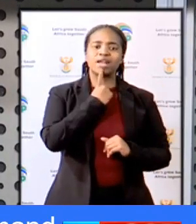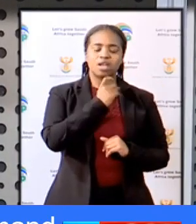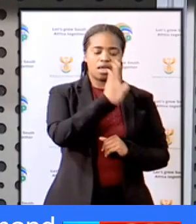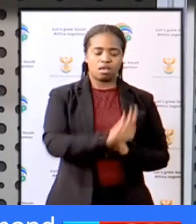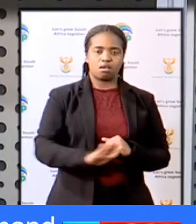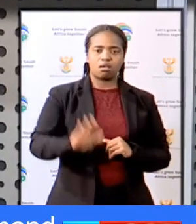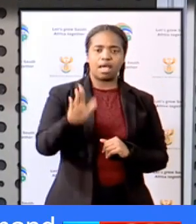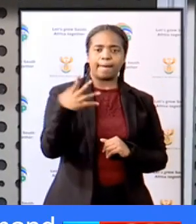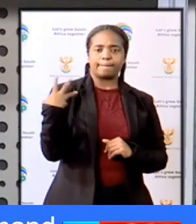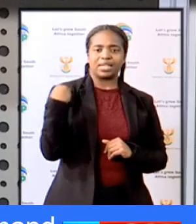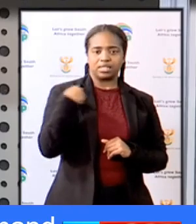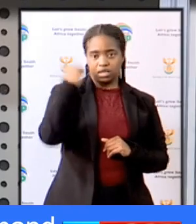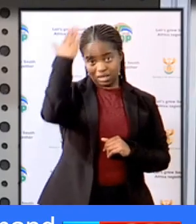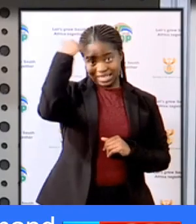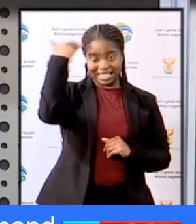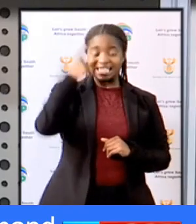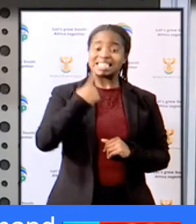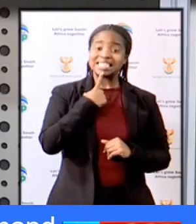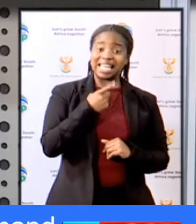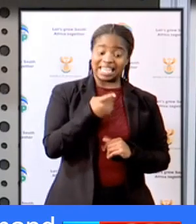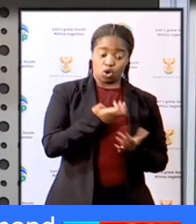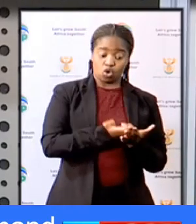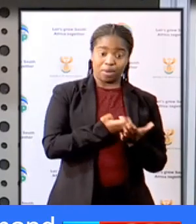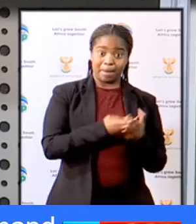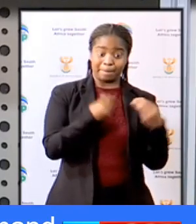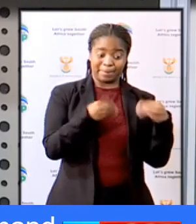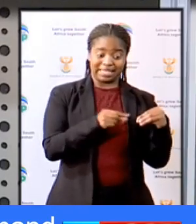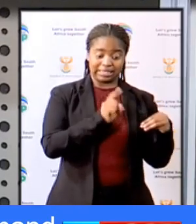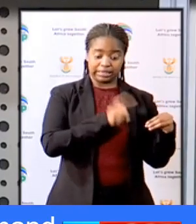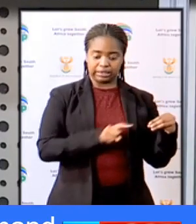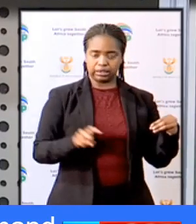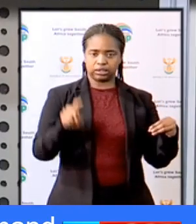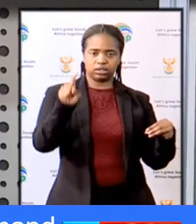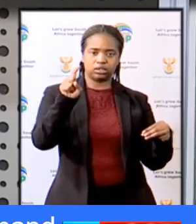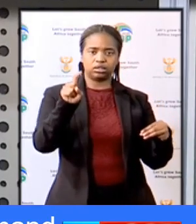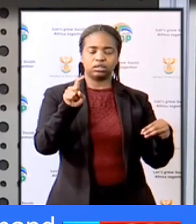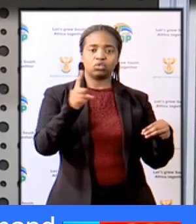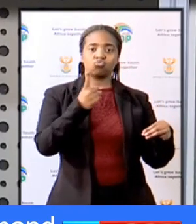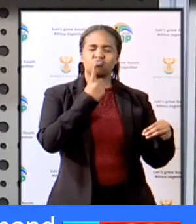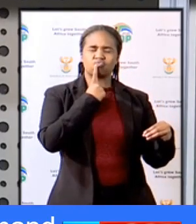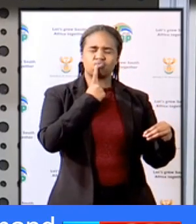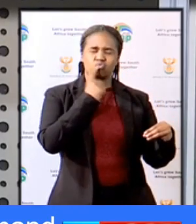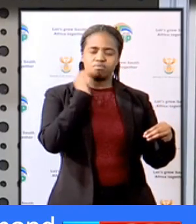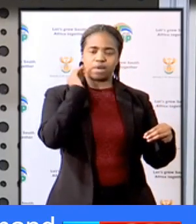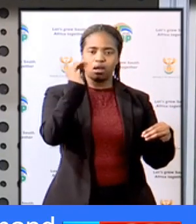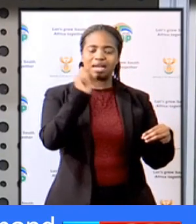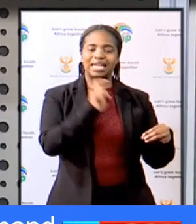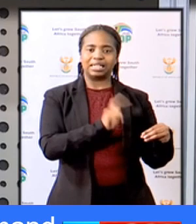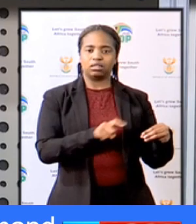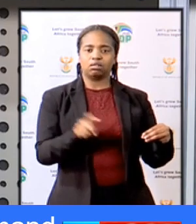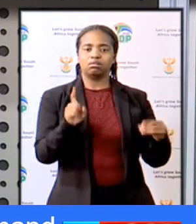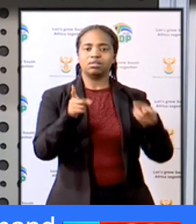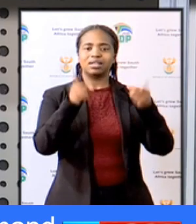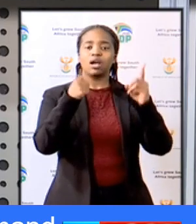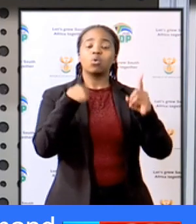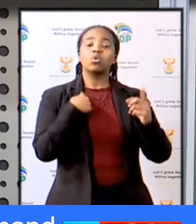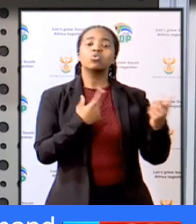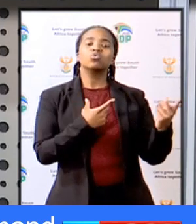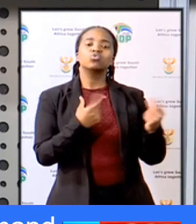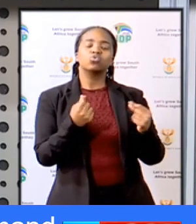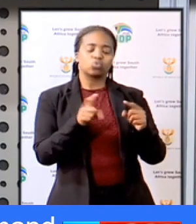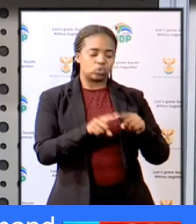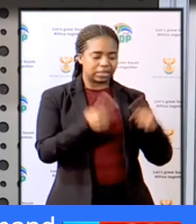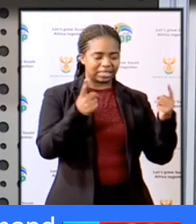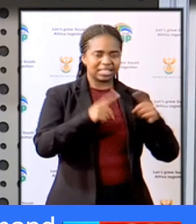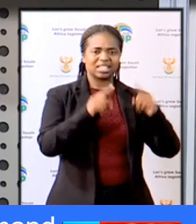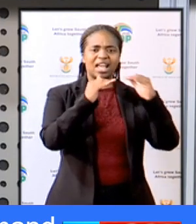Dlamini said that this is where our economic activities are mostly happening. So as we deal with this issue of